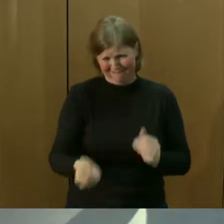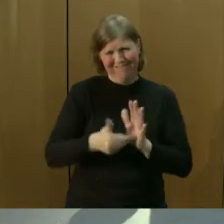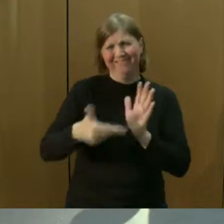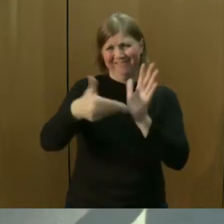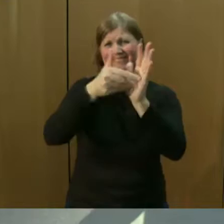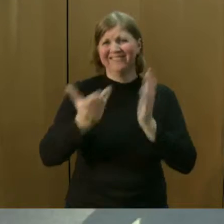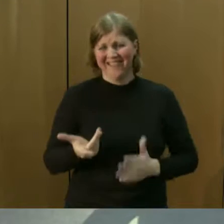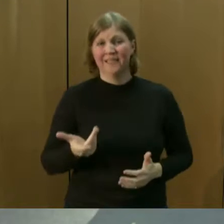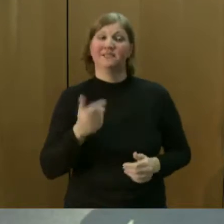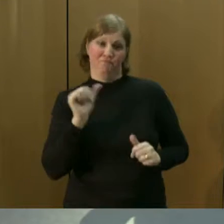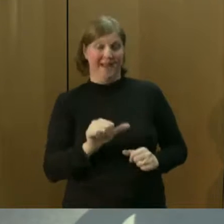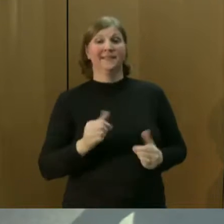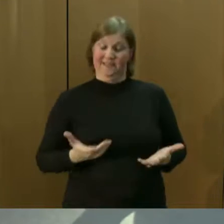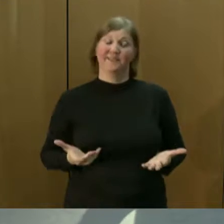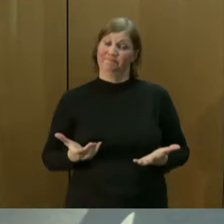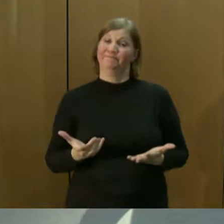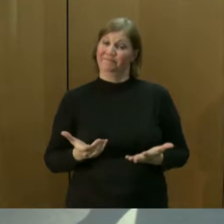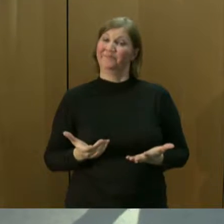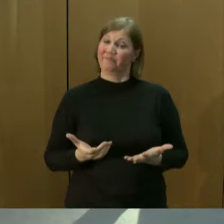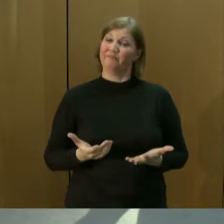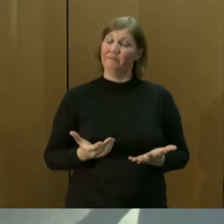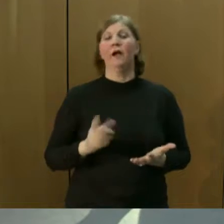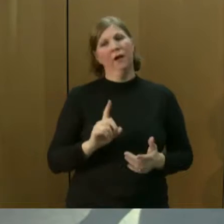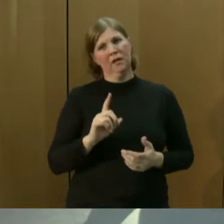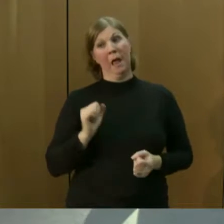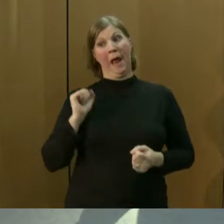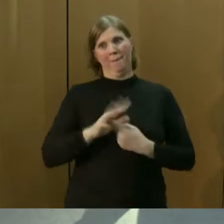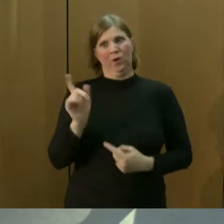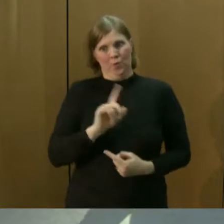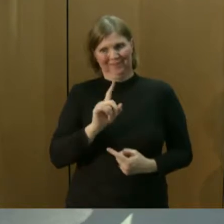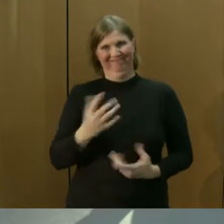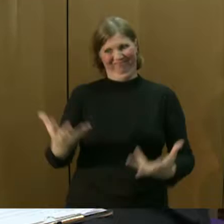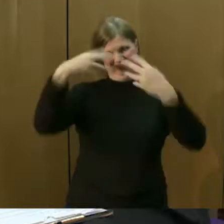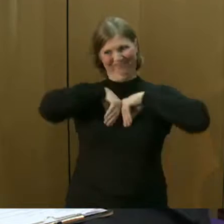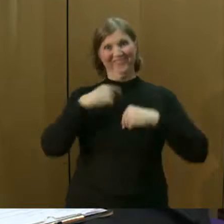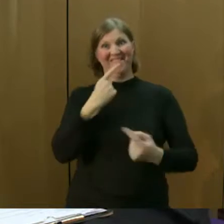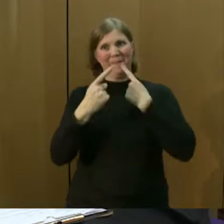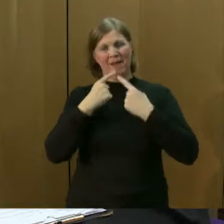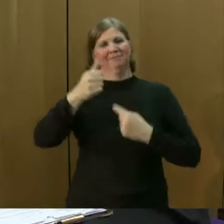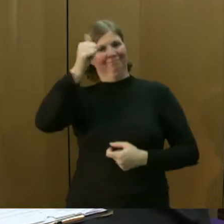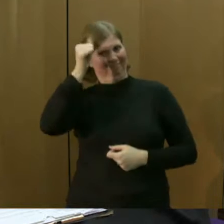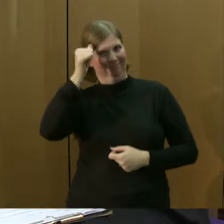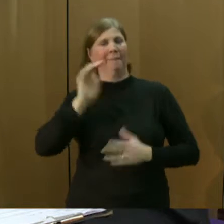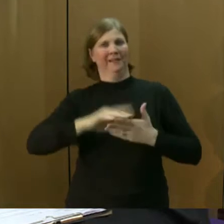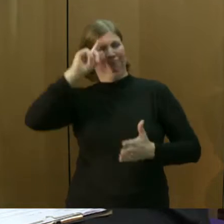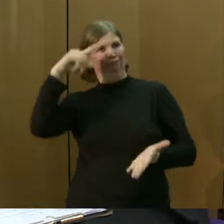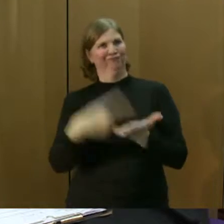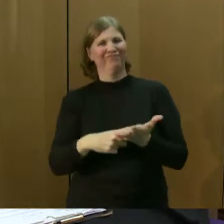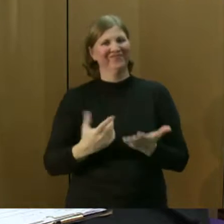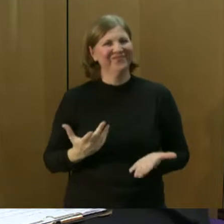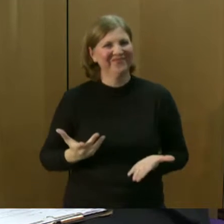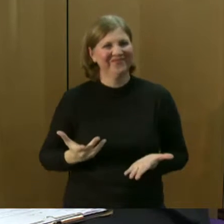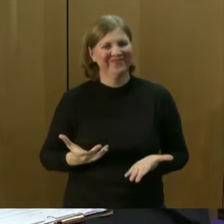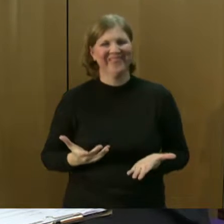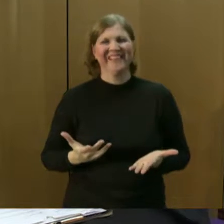informed decisions, and we always kind of play up the risk, if you like. We talk about here's how hard it's going to be, but it's great that you're talking right at